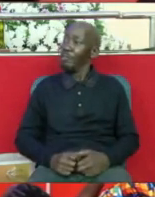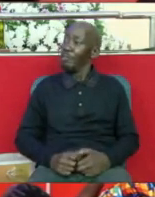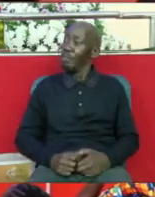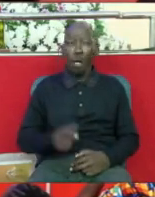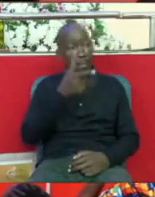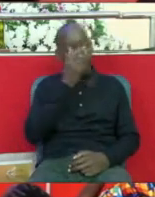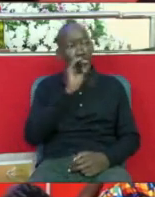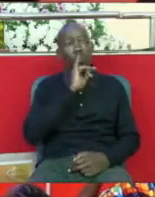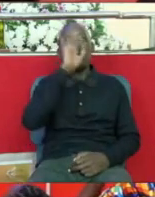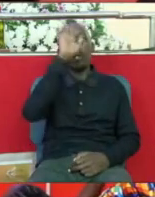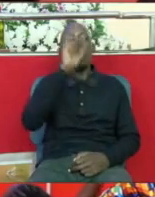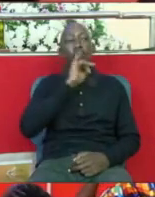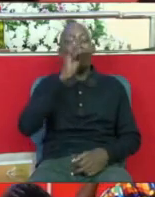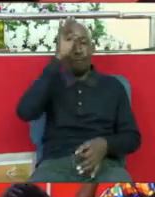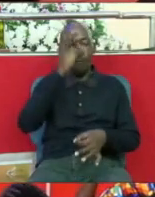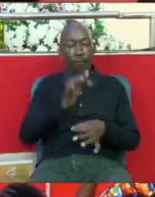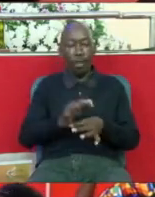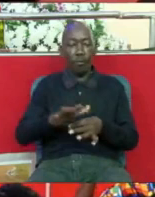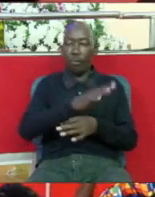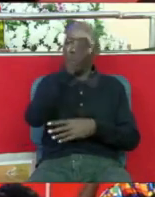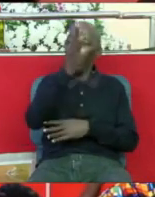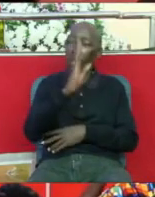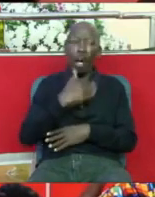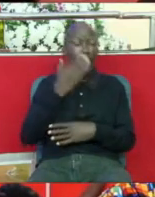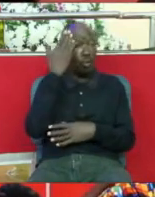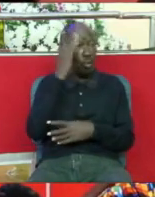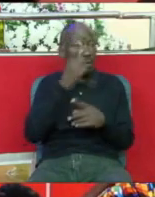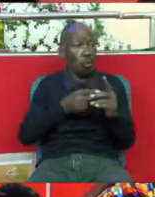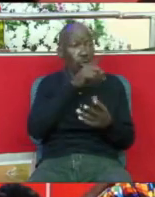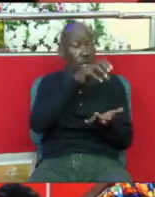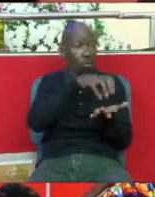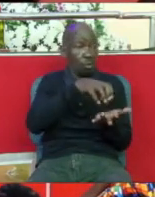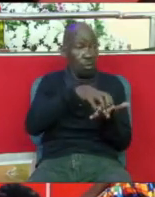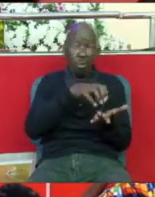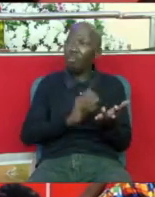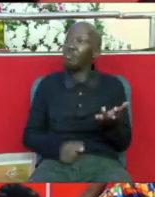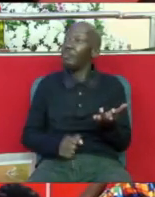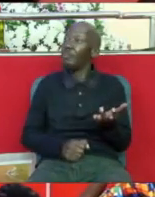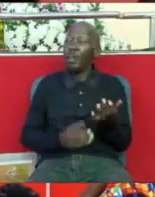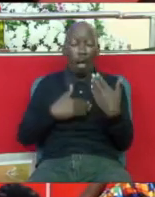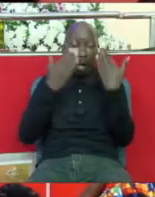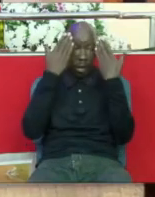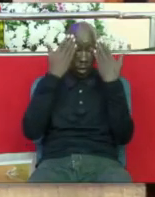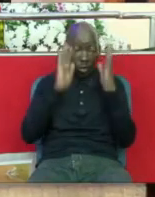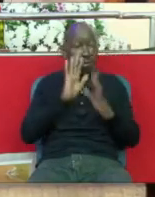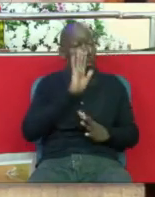Because he is a faithful God. Kwa sababu ni Mungu mwaminifu. I don't know what you're going through. I don't know your